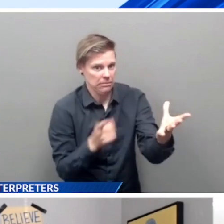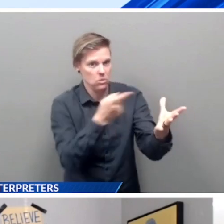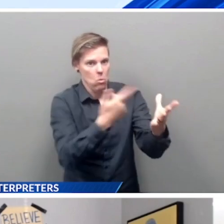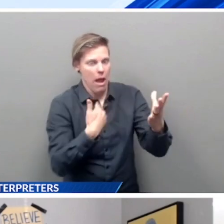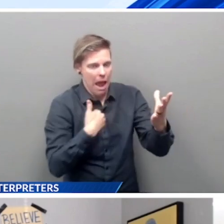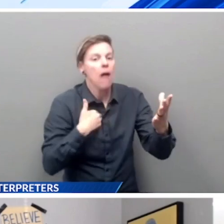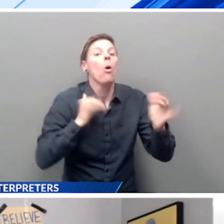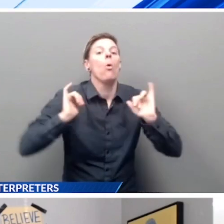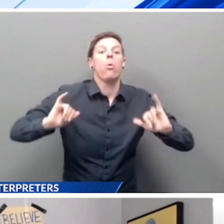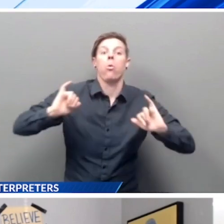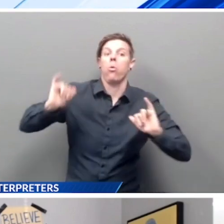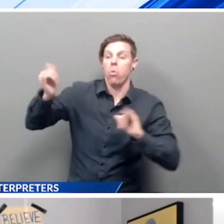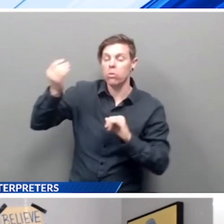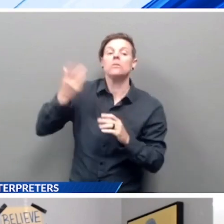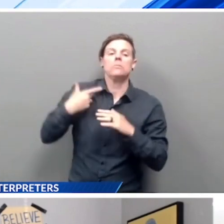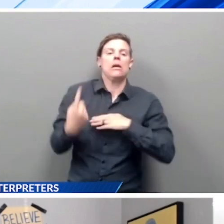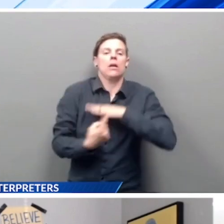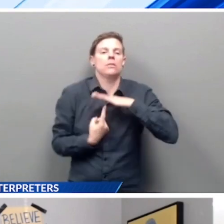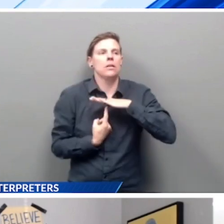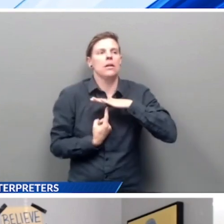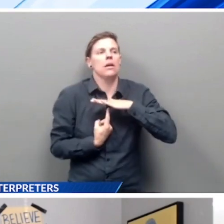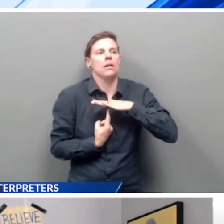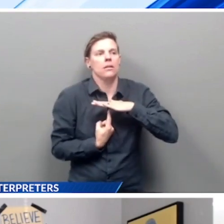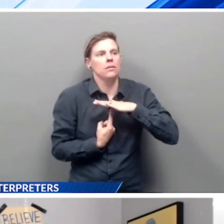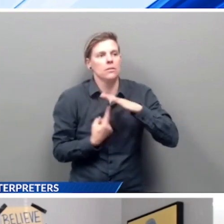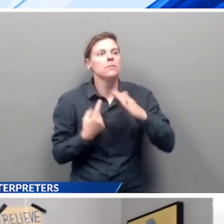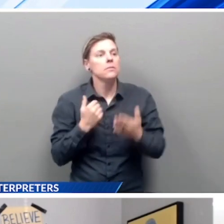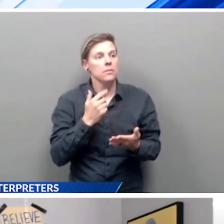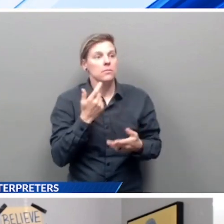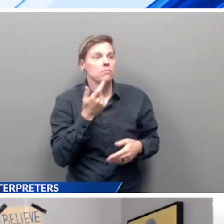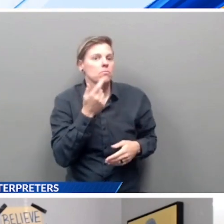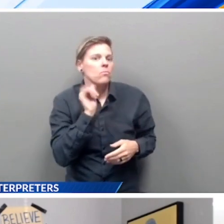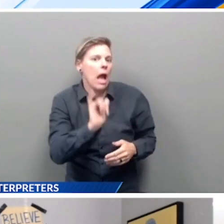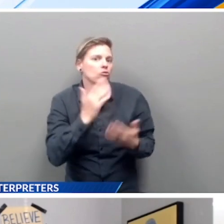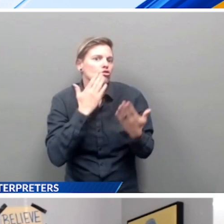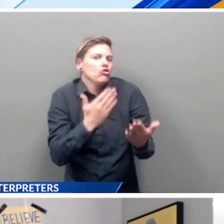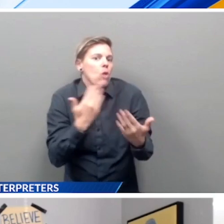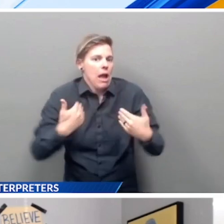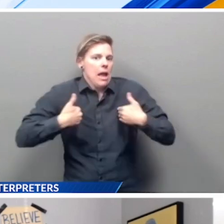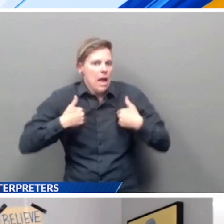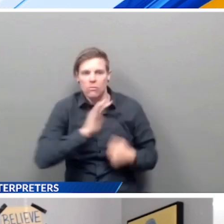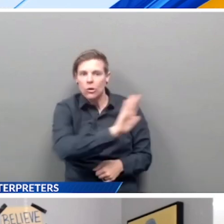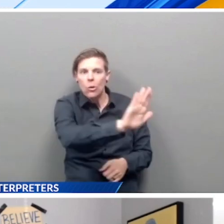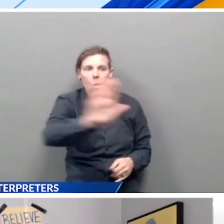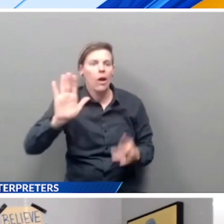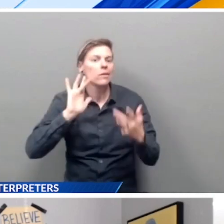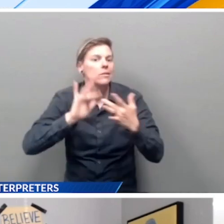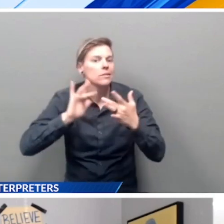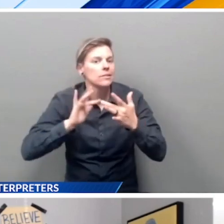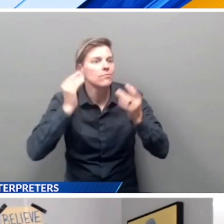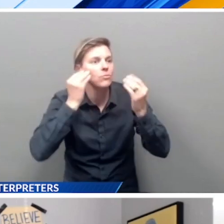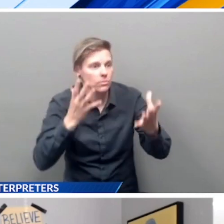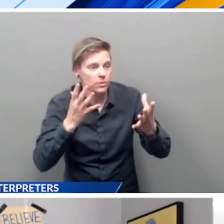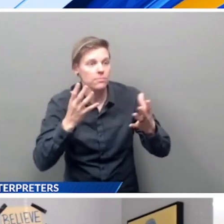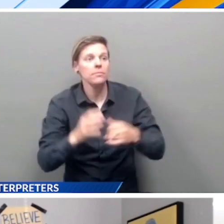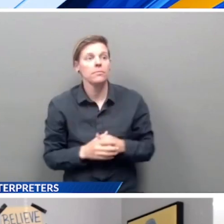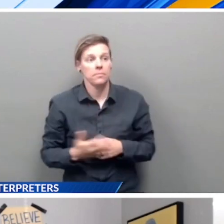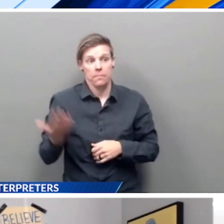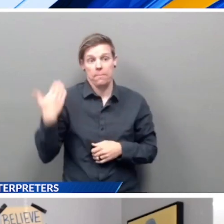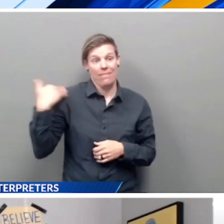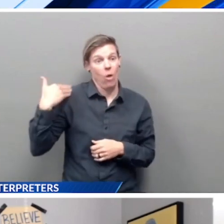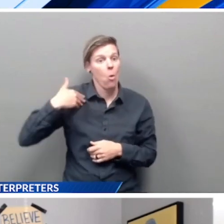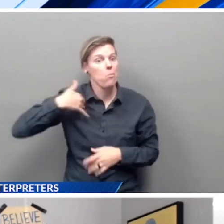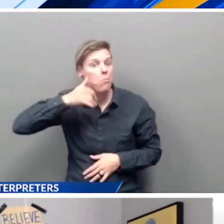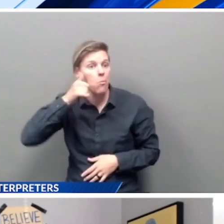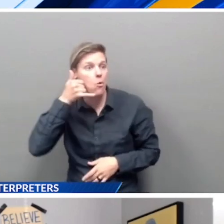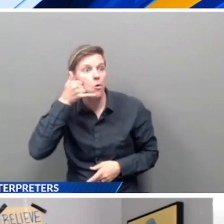can, getting contact information. You know, early in the pandemic, we would call people and there'd be like, you know, they'd seen